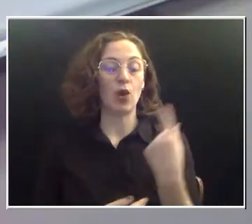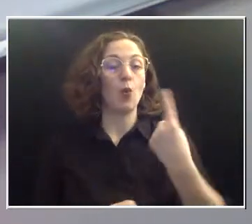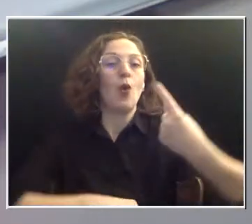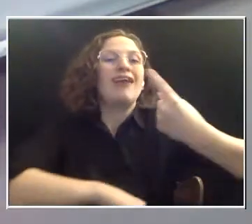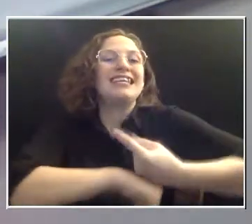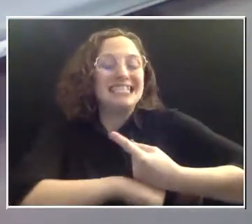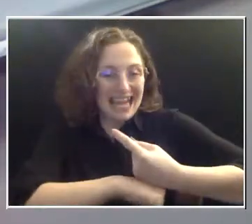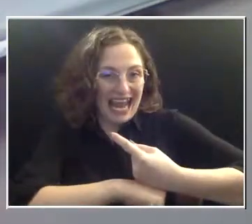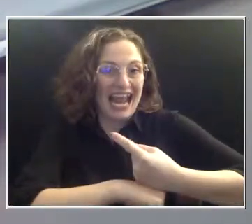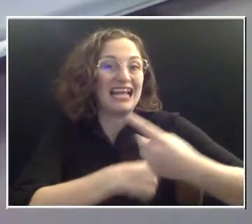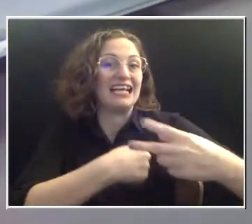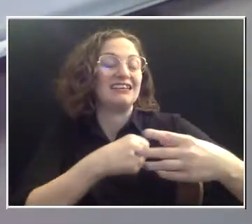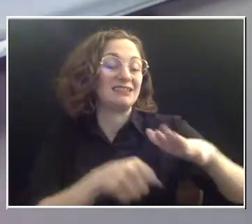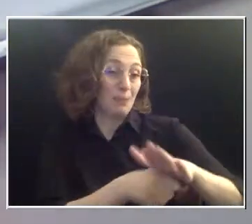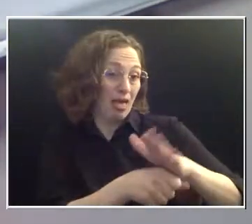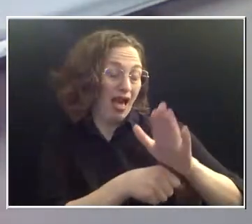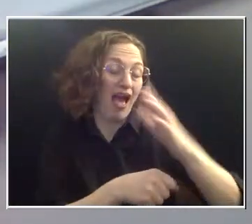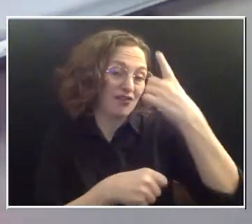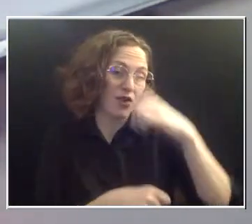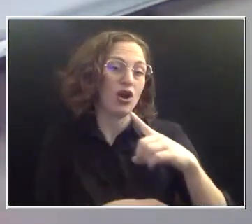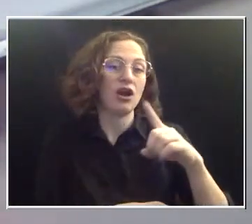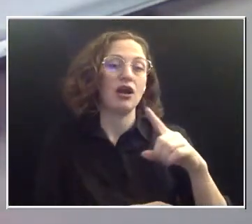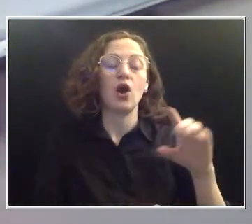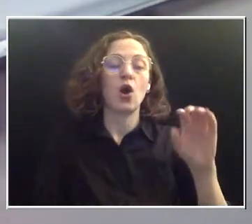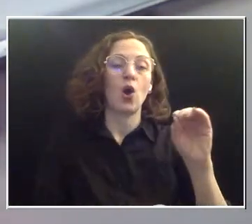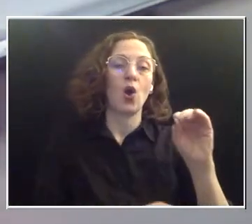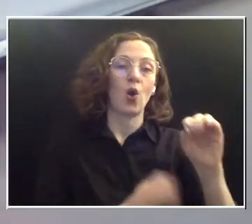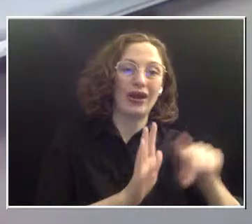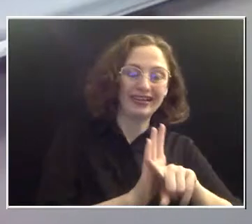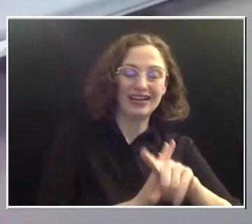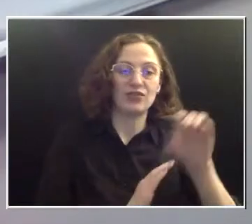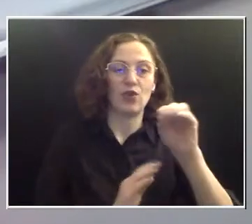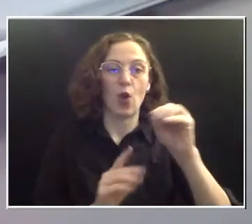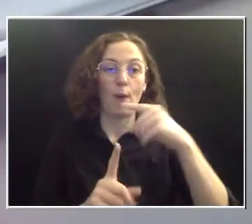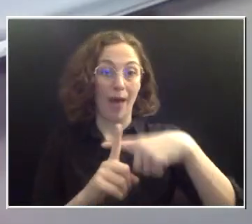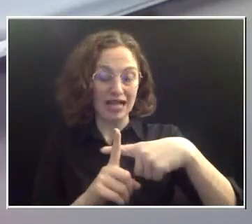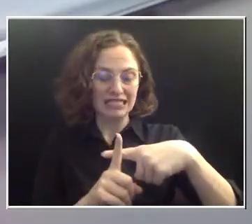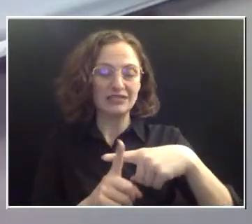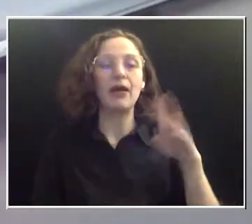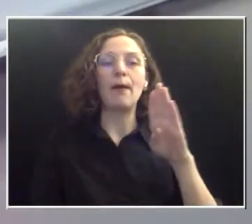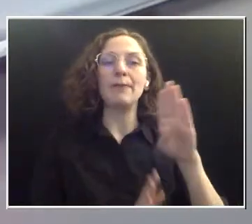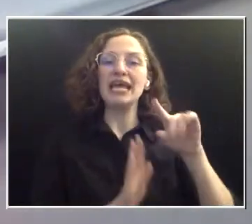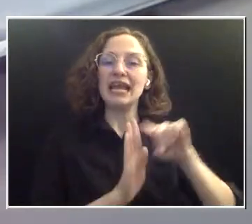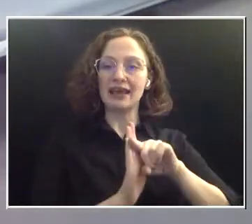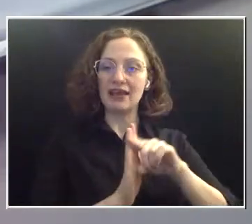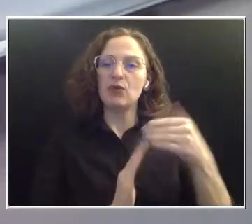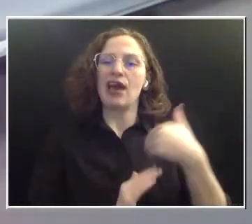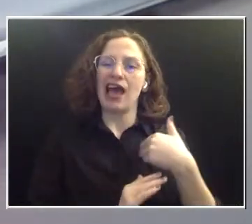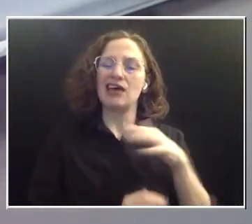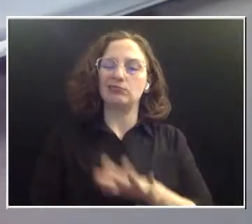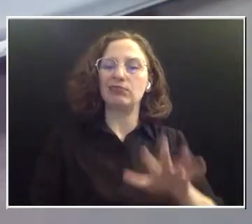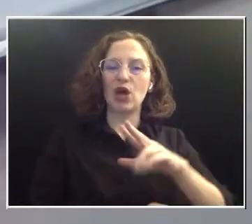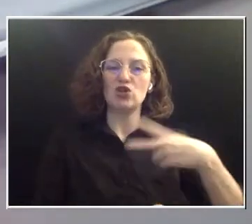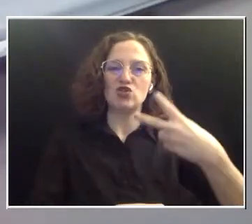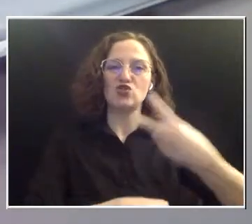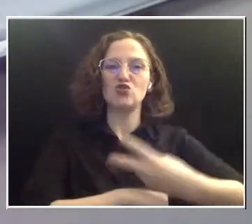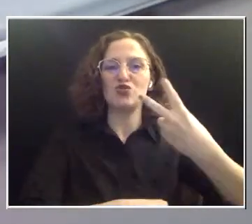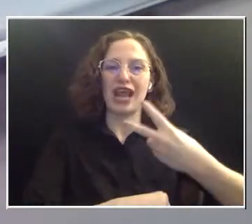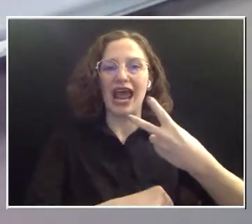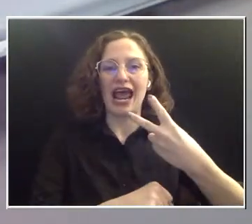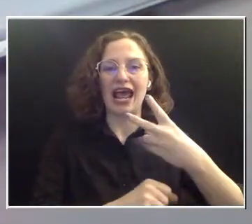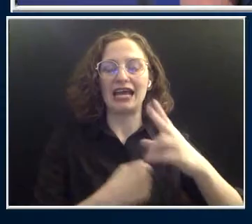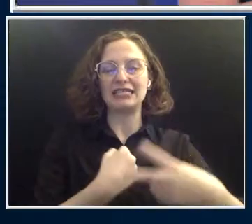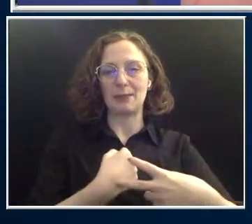now. Additionally, B negative is about a two day supply. And then a critical shortage of platelets as